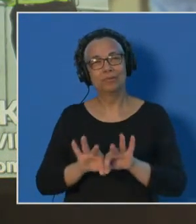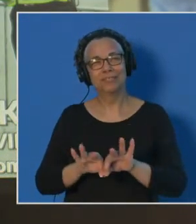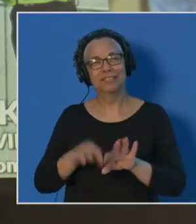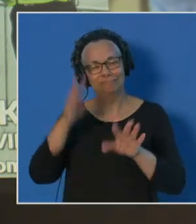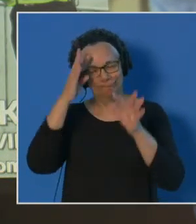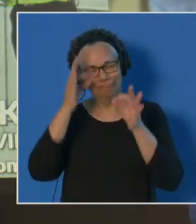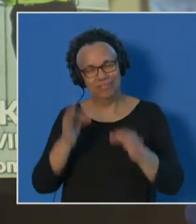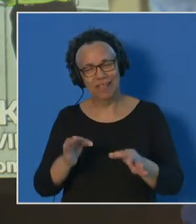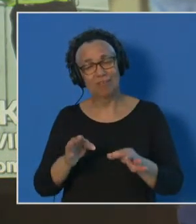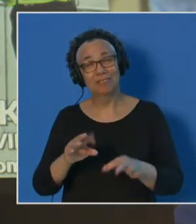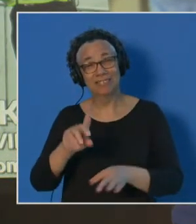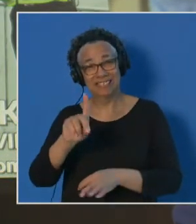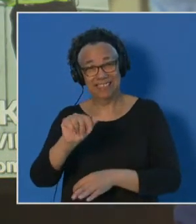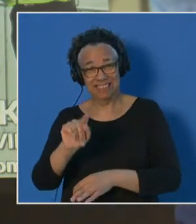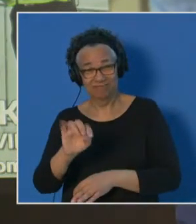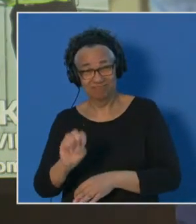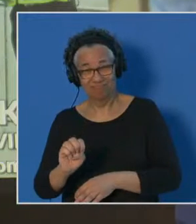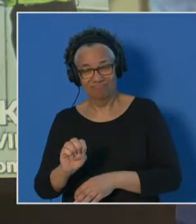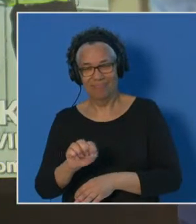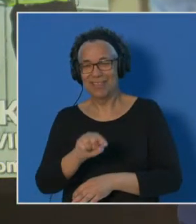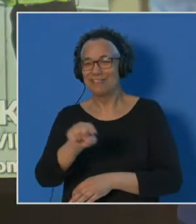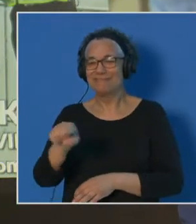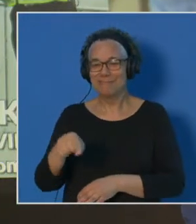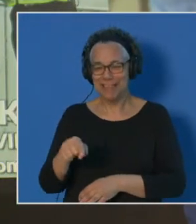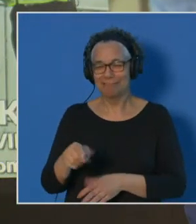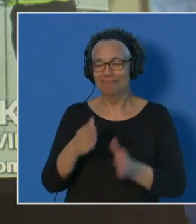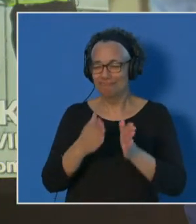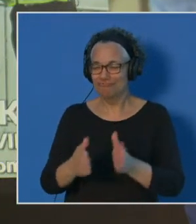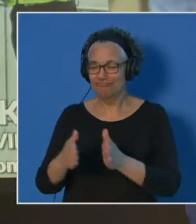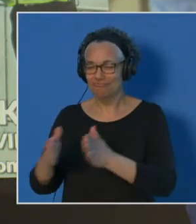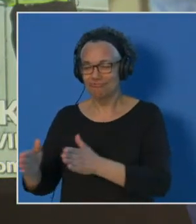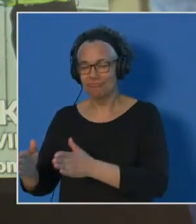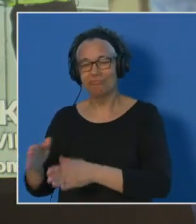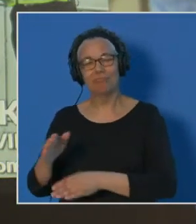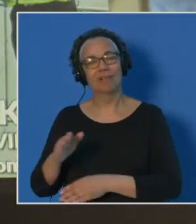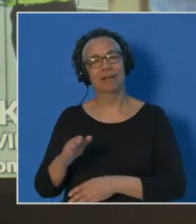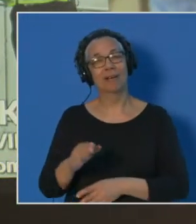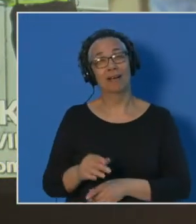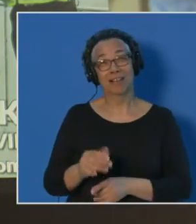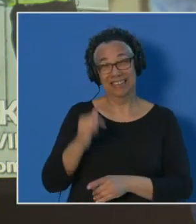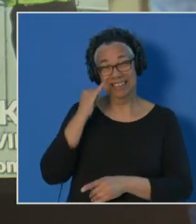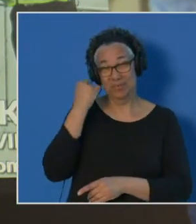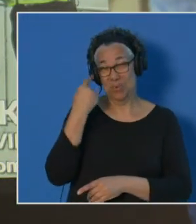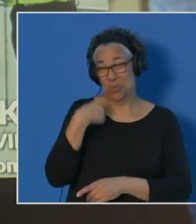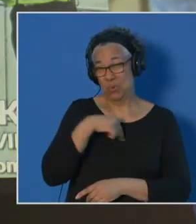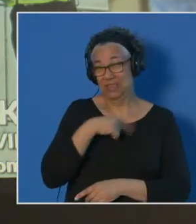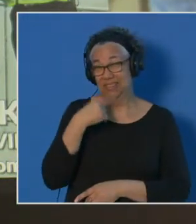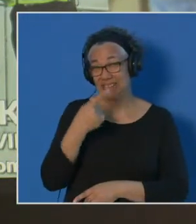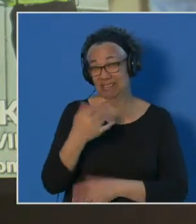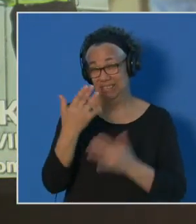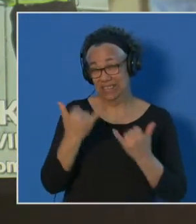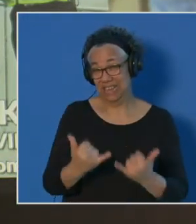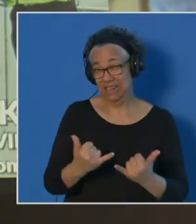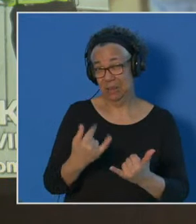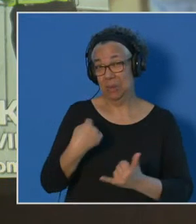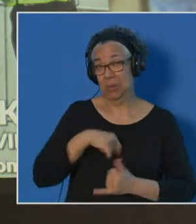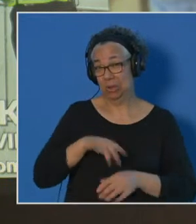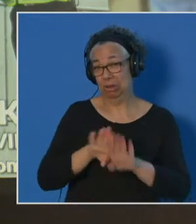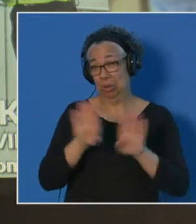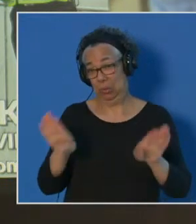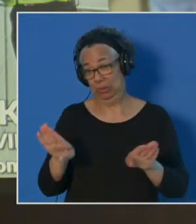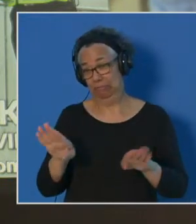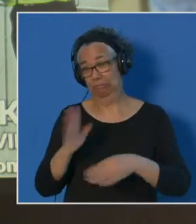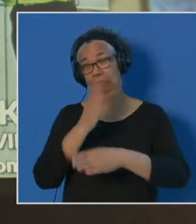date so that they can now start making preparations in that regard. Because if we announce today that we're going to open up the borders